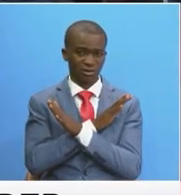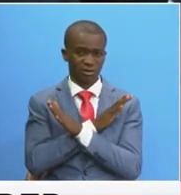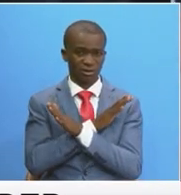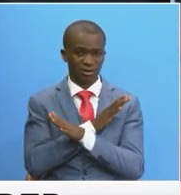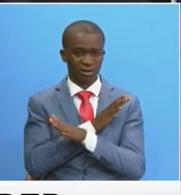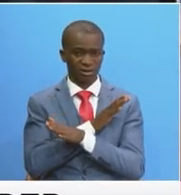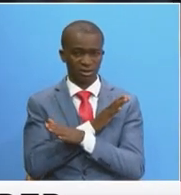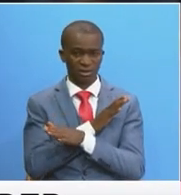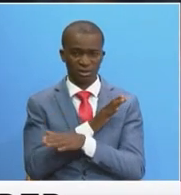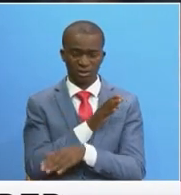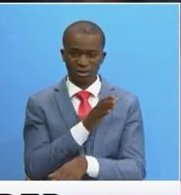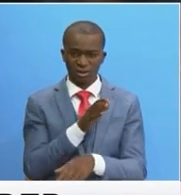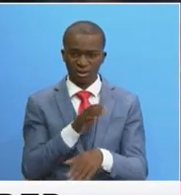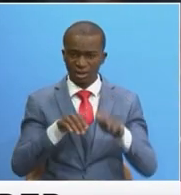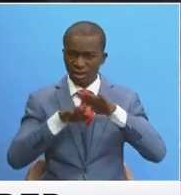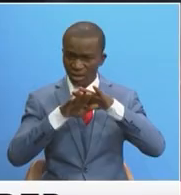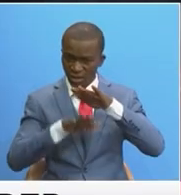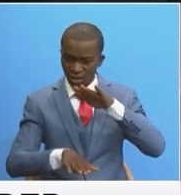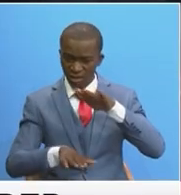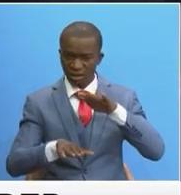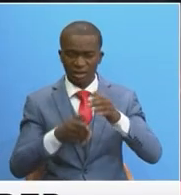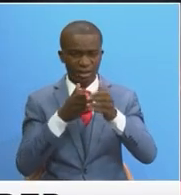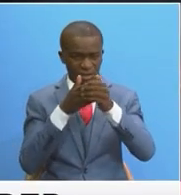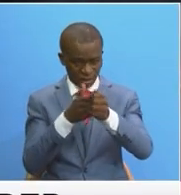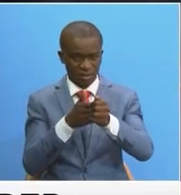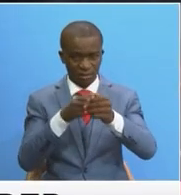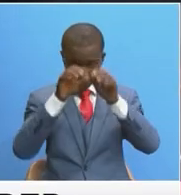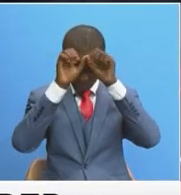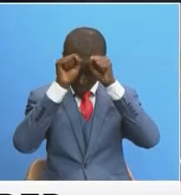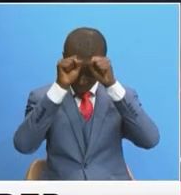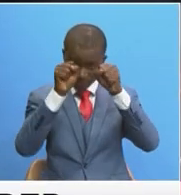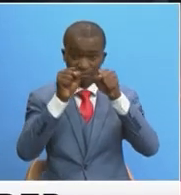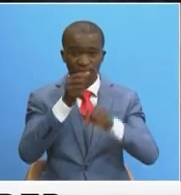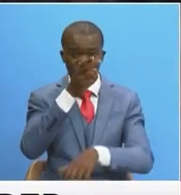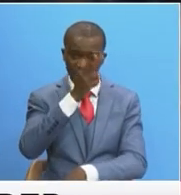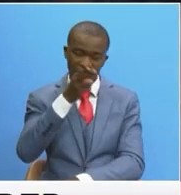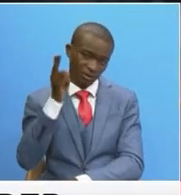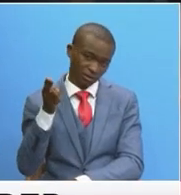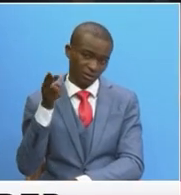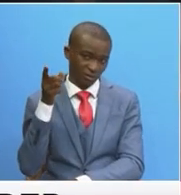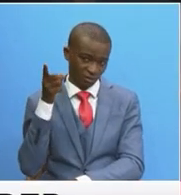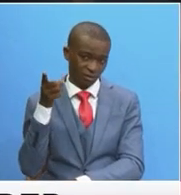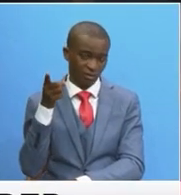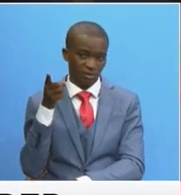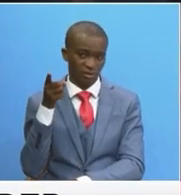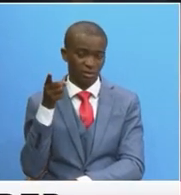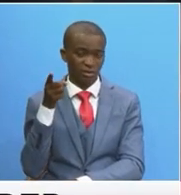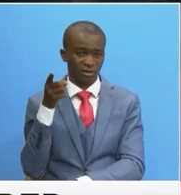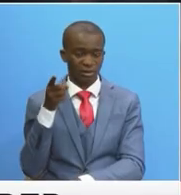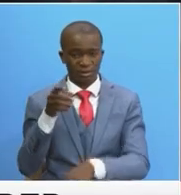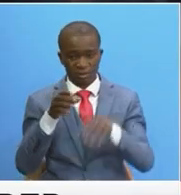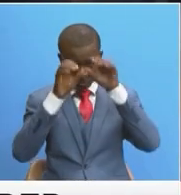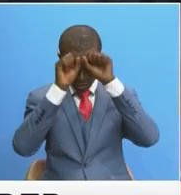the stewardship of His Excellency, Mr. Hage Geingob, the President of